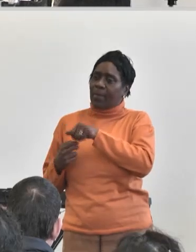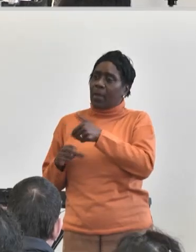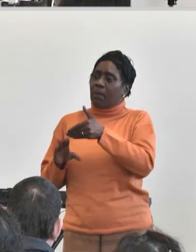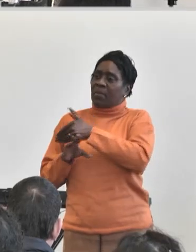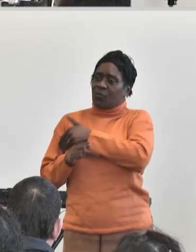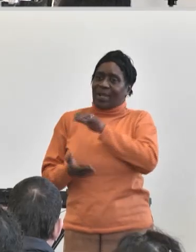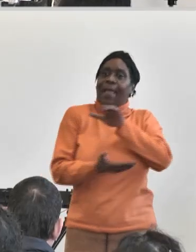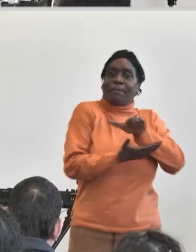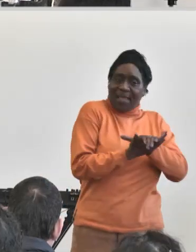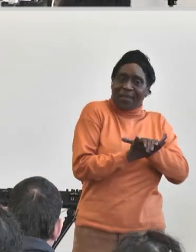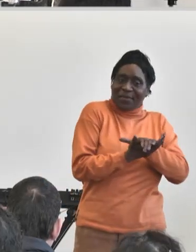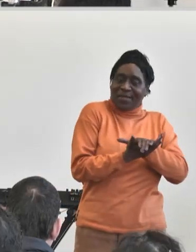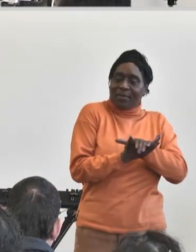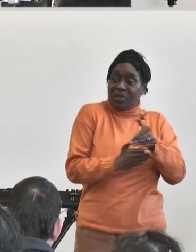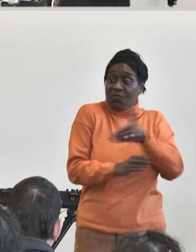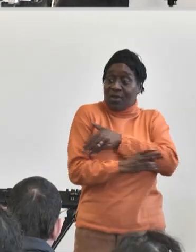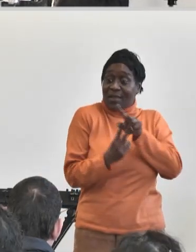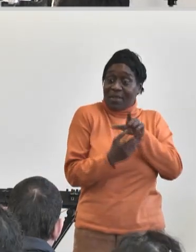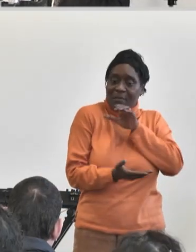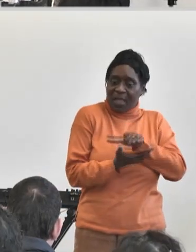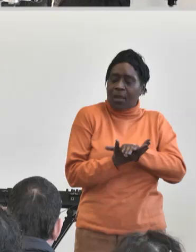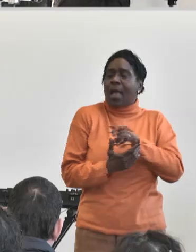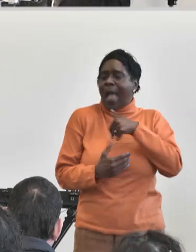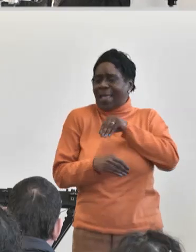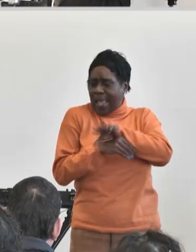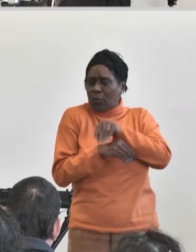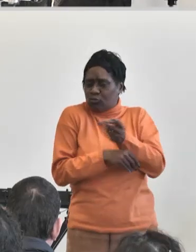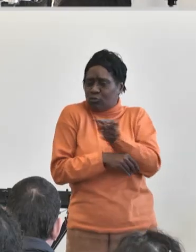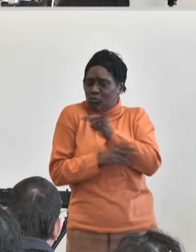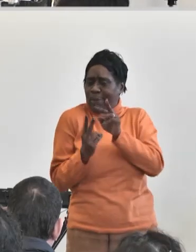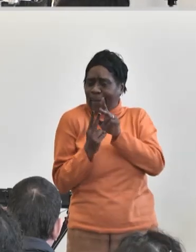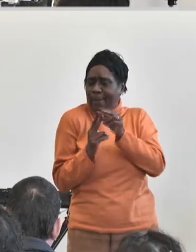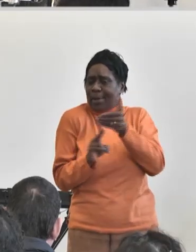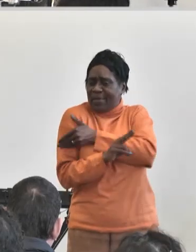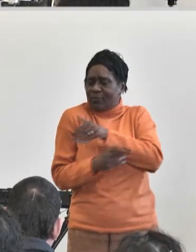before you got married. Antes de que te casaras. We were doing some premarital counseling.